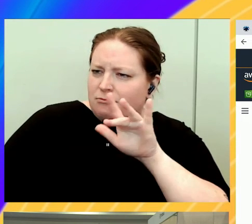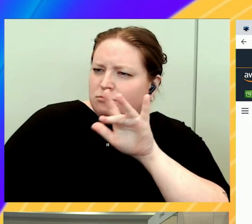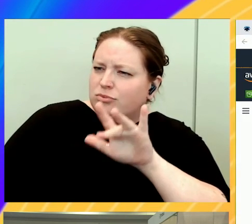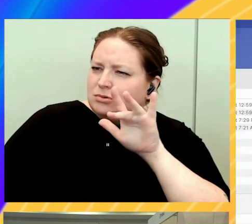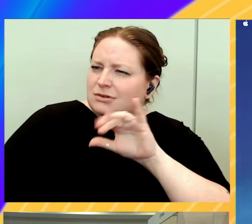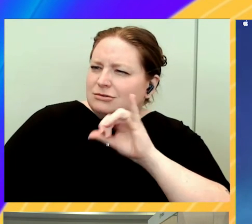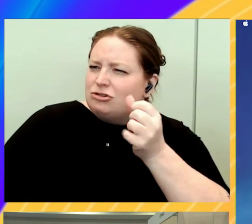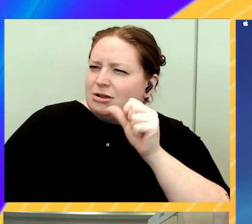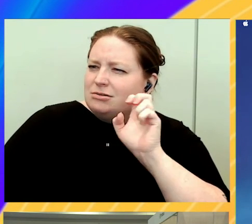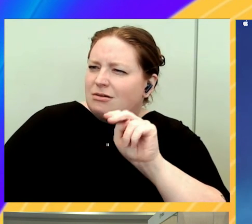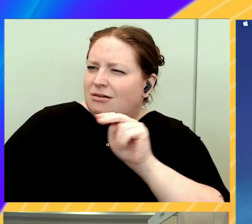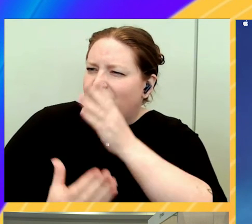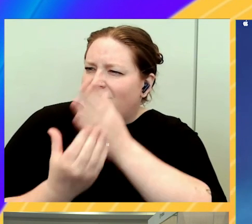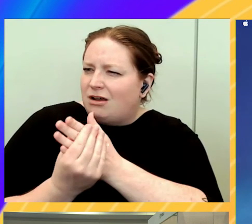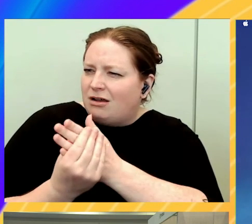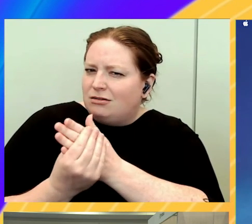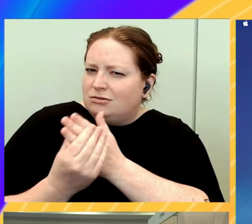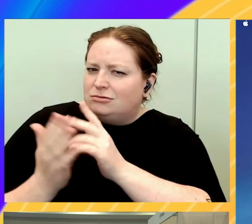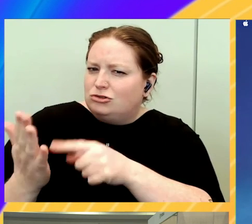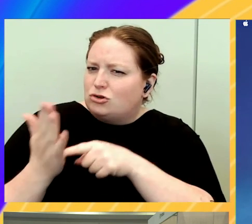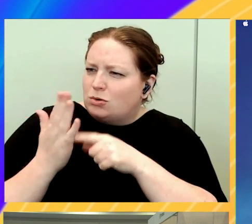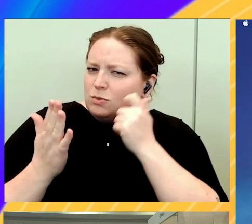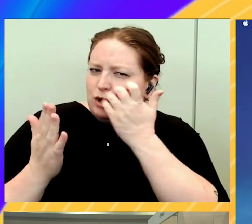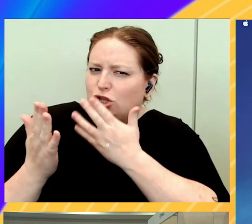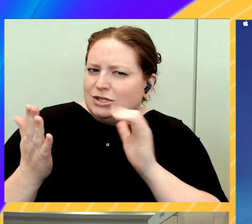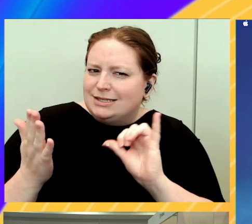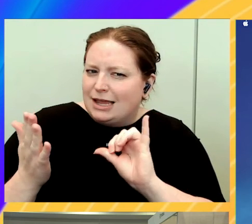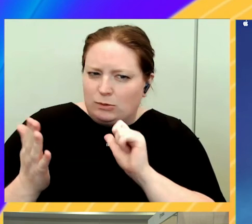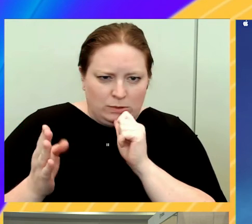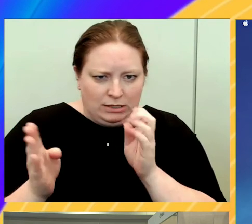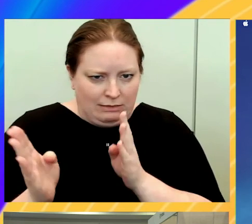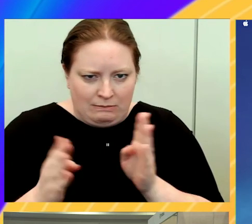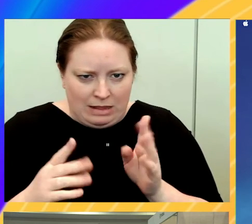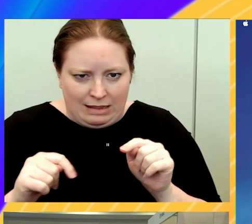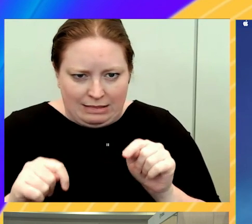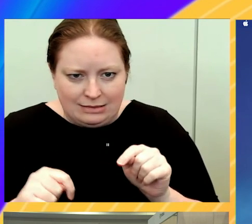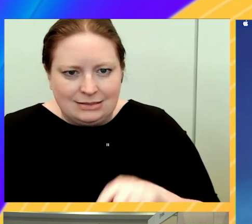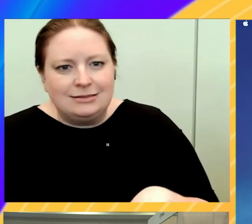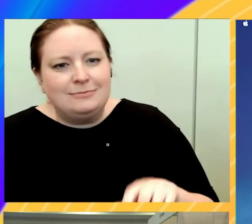idea what it looks like? I sure can. So let me just call that up.